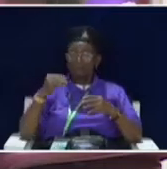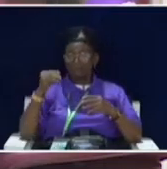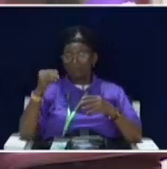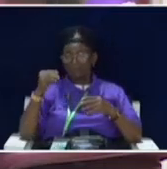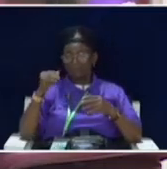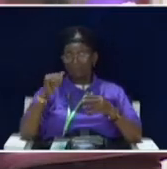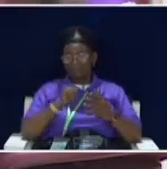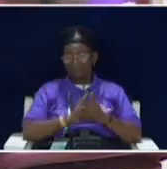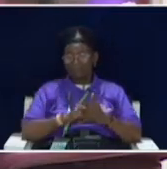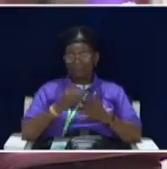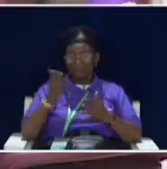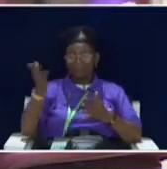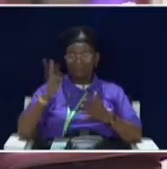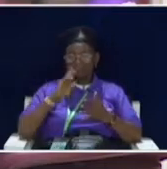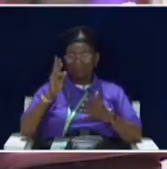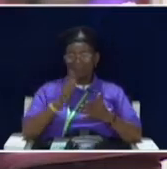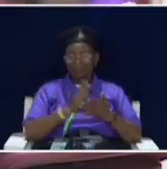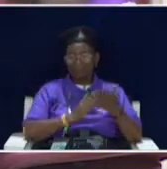that there are some of us,